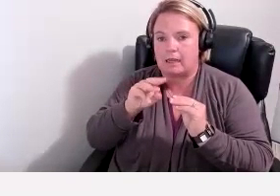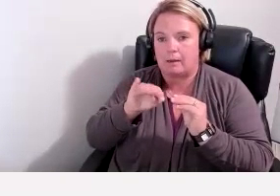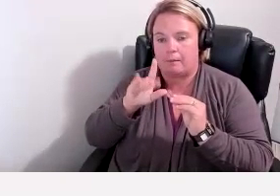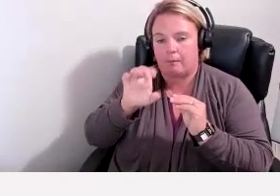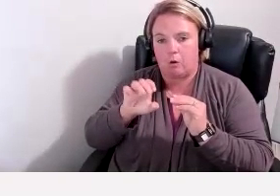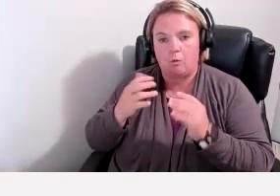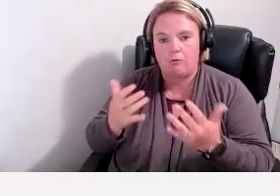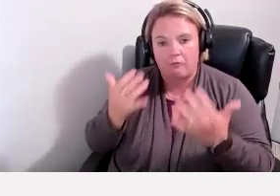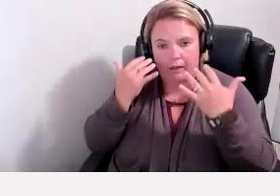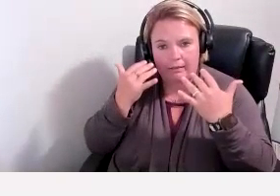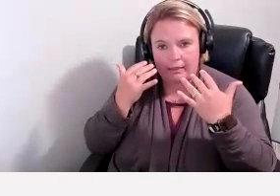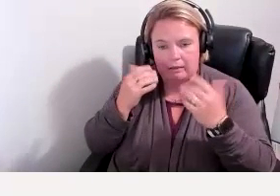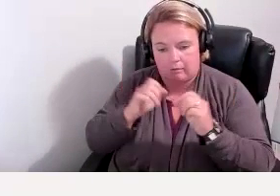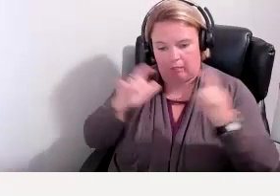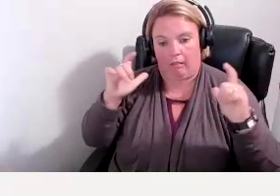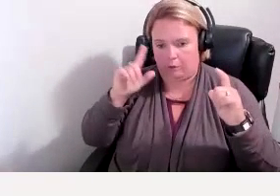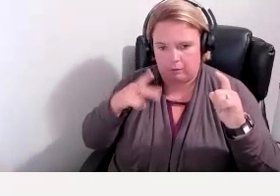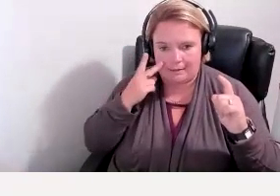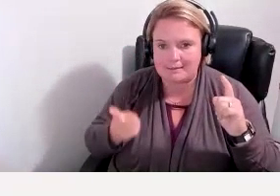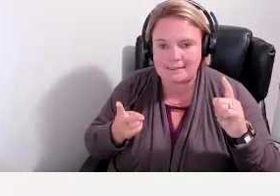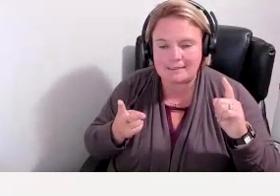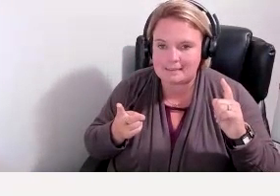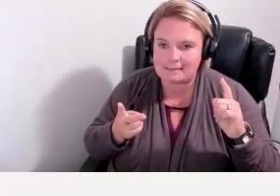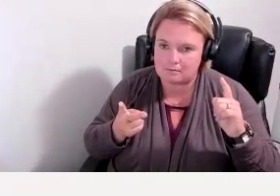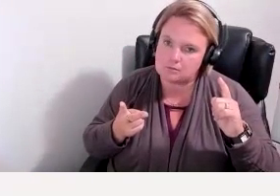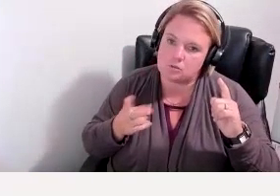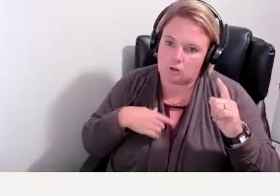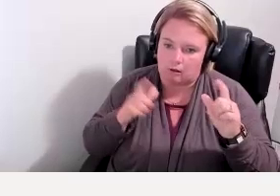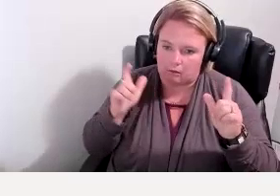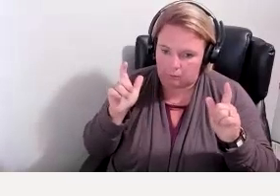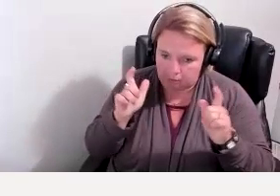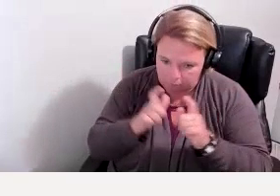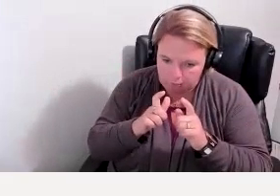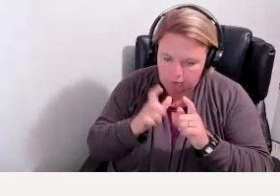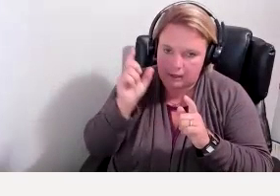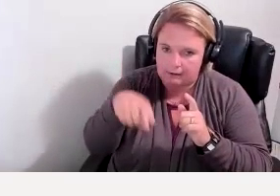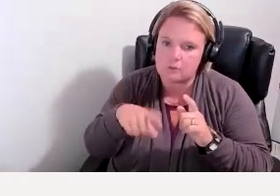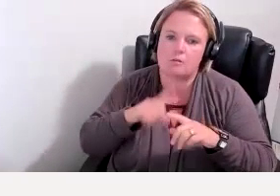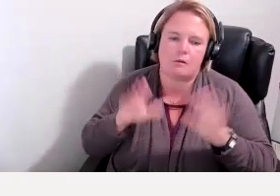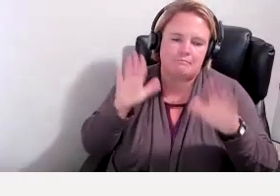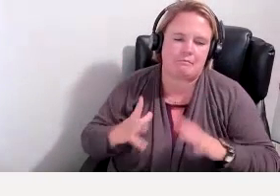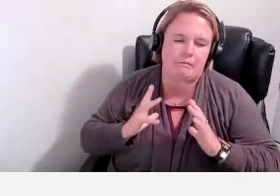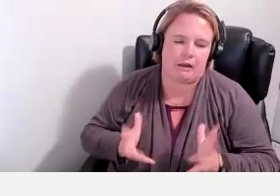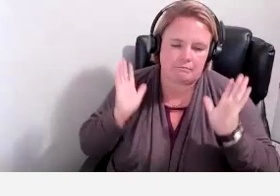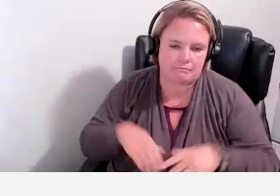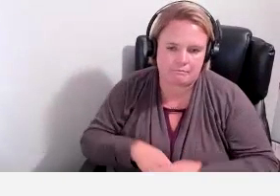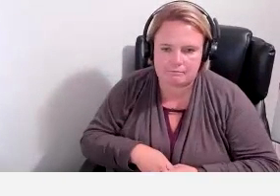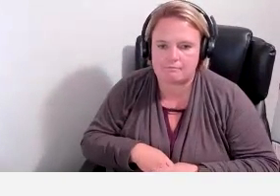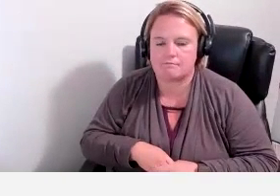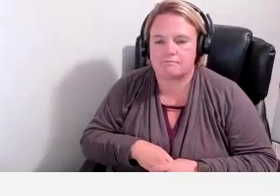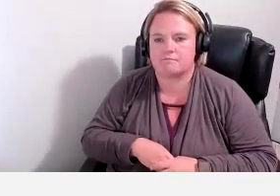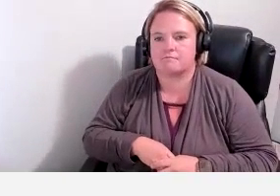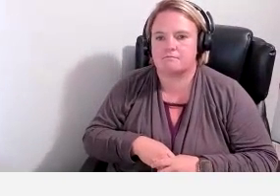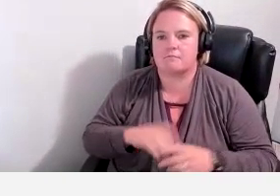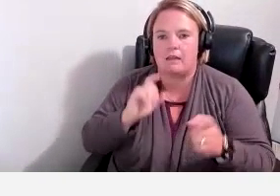get to see some of it. So then I've had to shrink it back, but no big deal. I